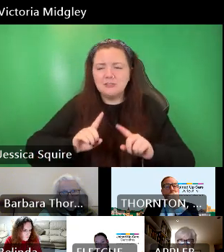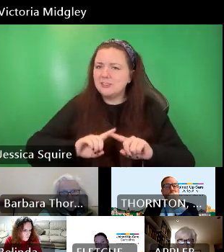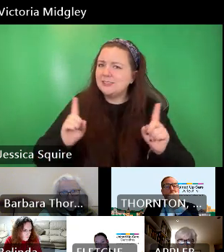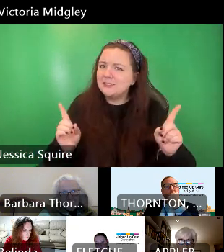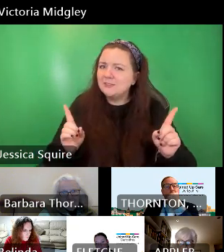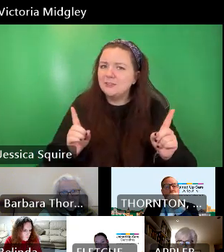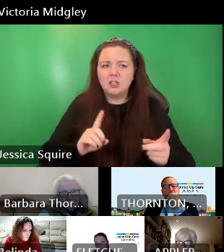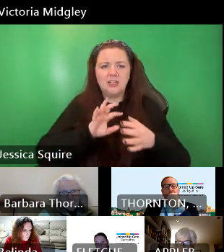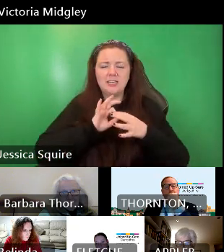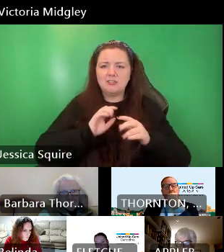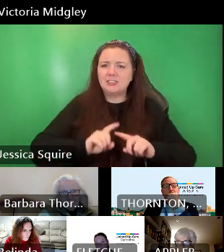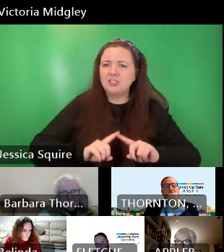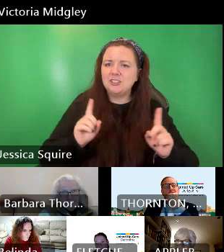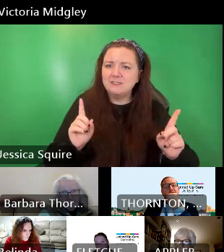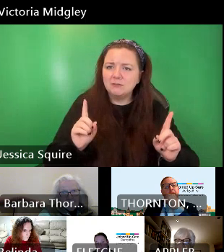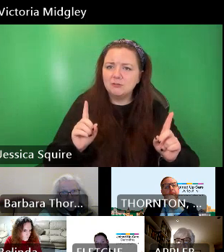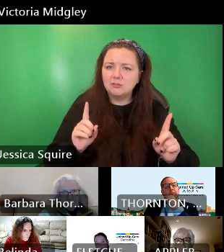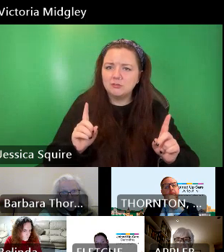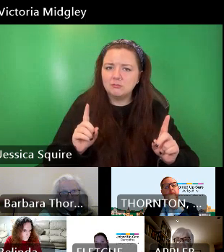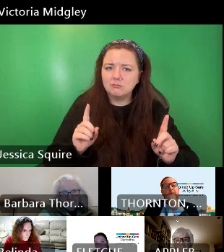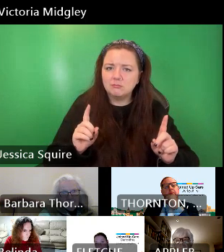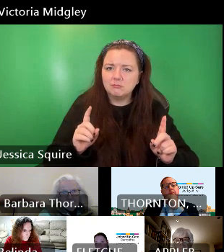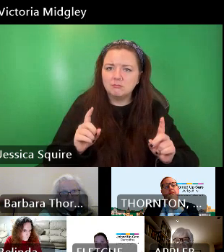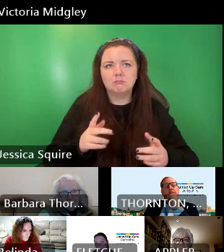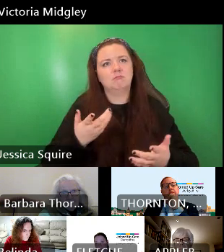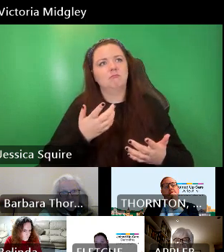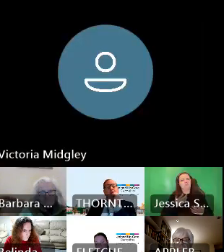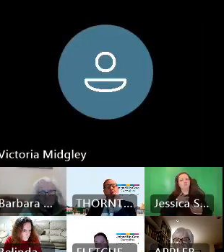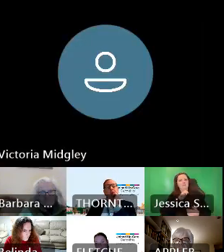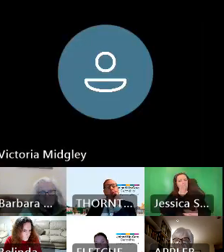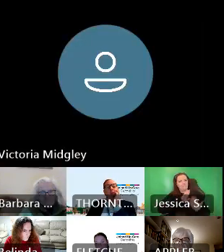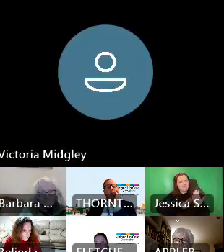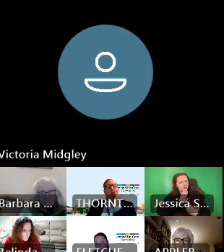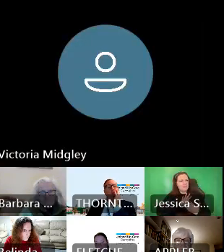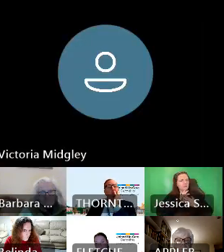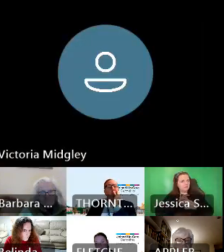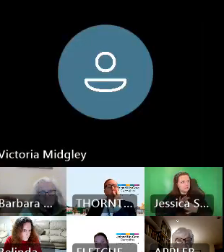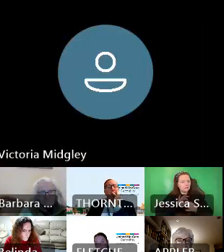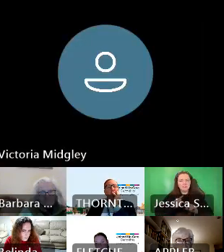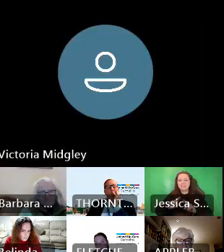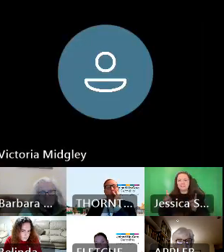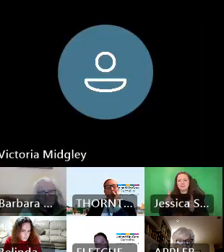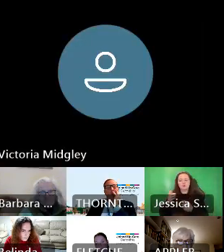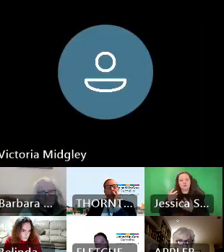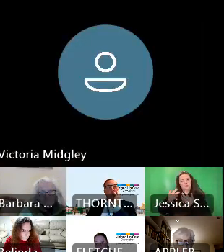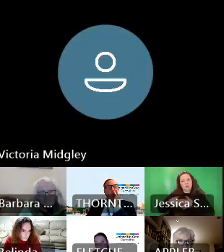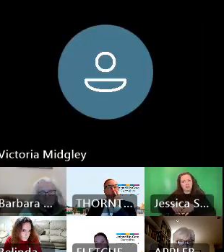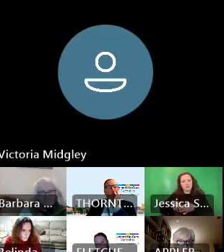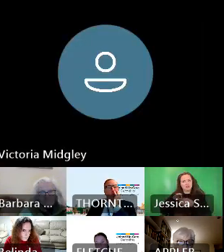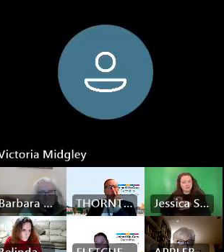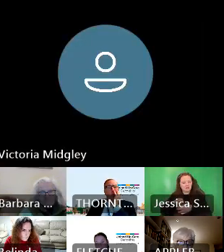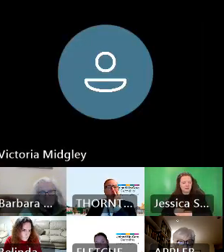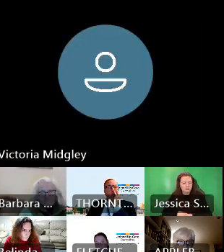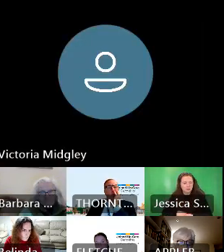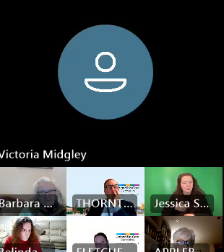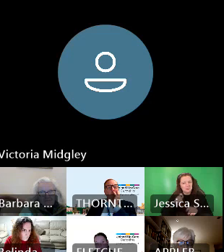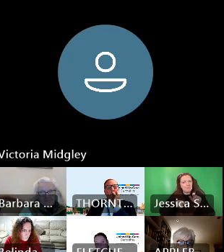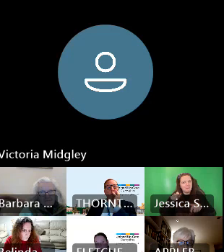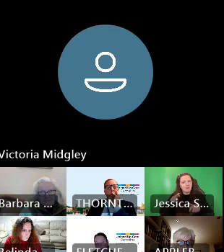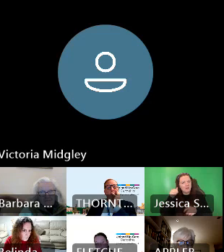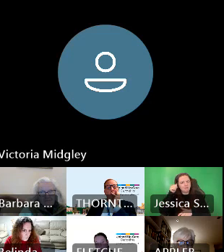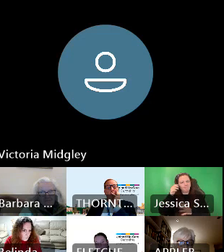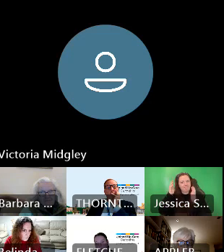I was speaking to a doctor or a physiotherapist or a nurse? So that's a concern that people have. And then finally,